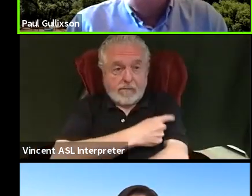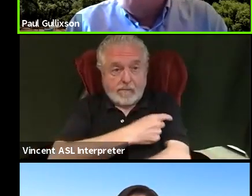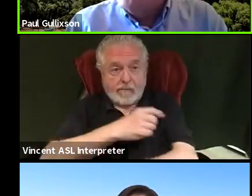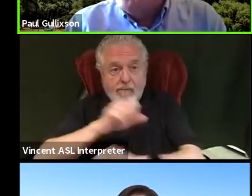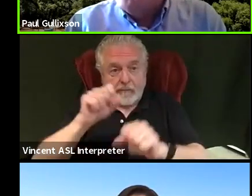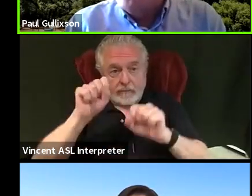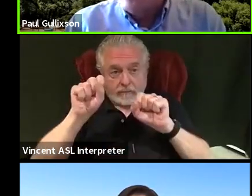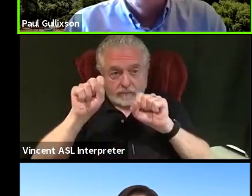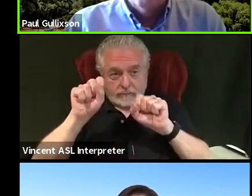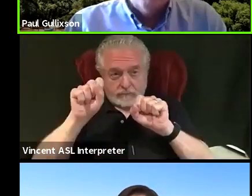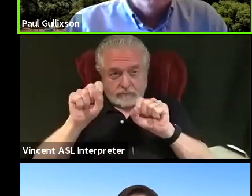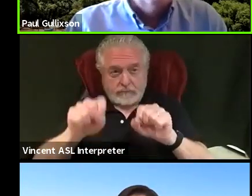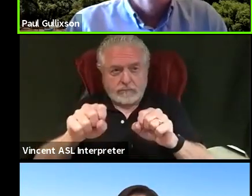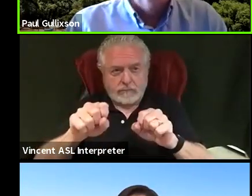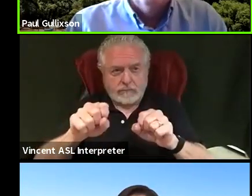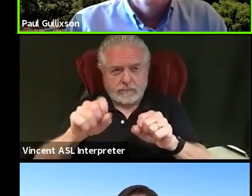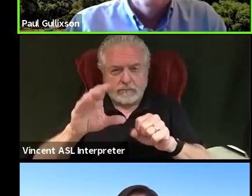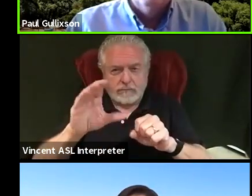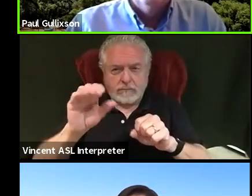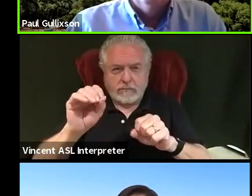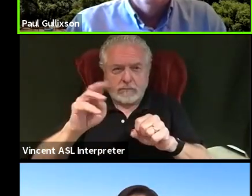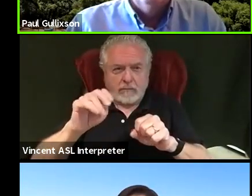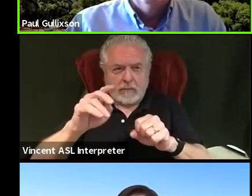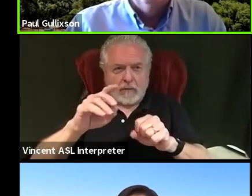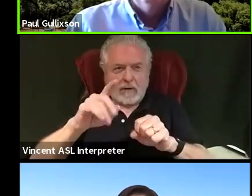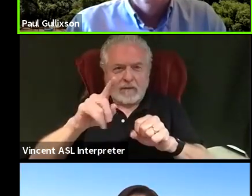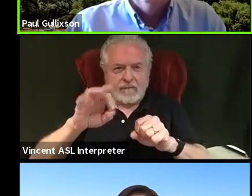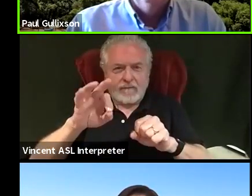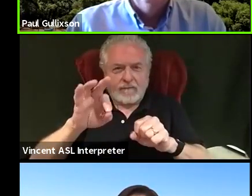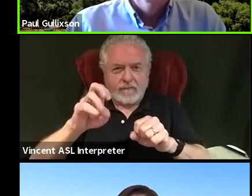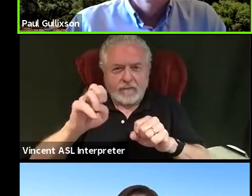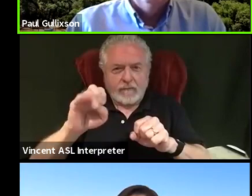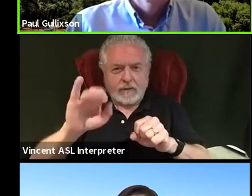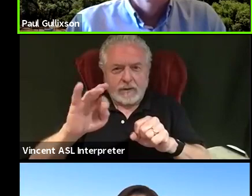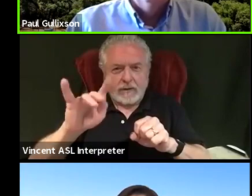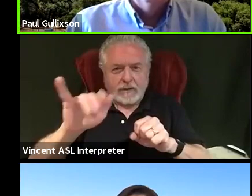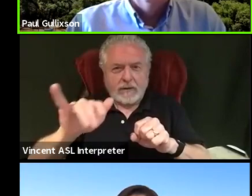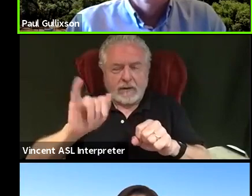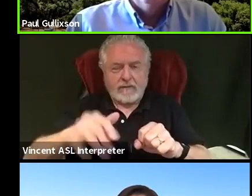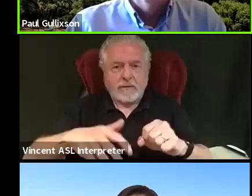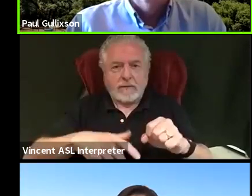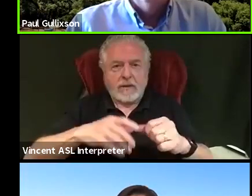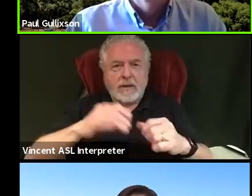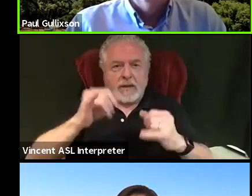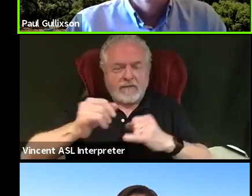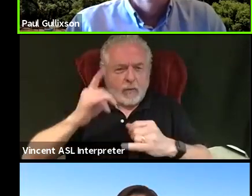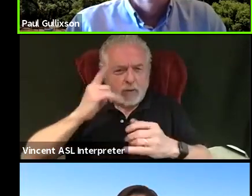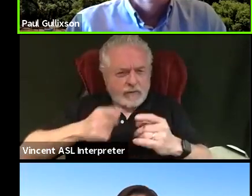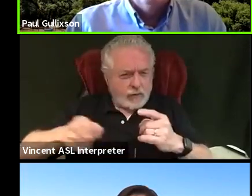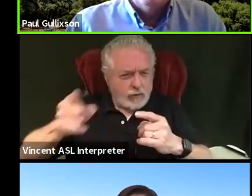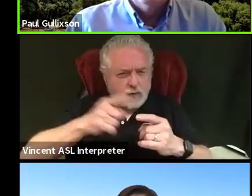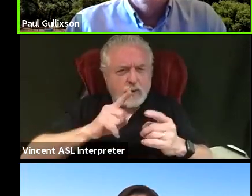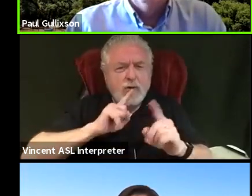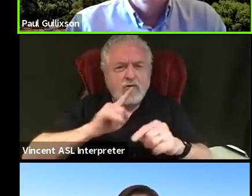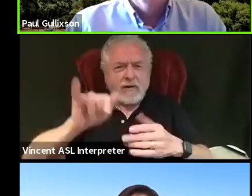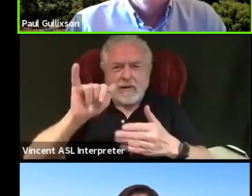could compromise the fertility of an individual. We're wondering if you could address that and